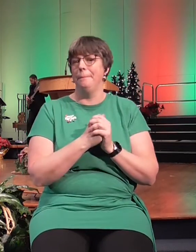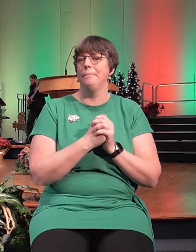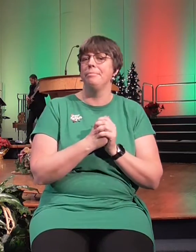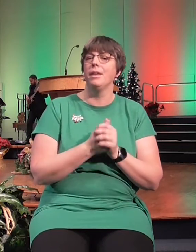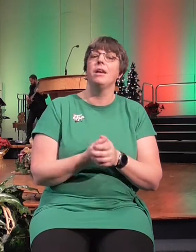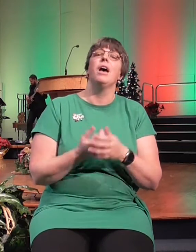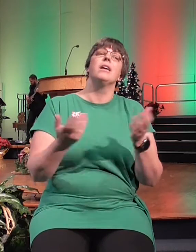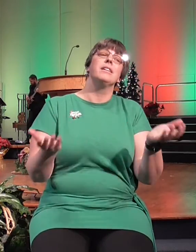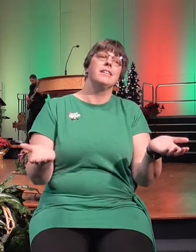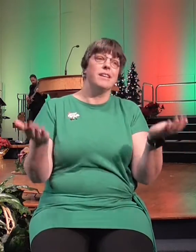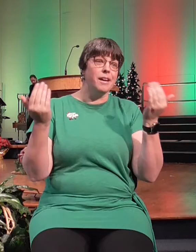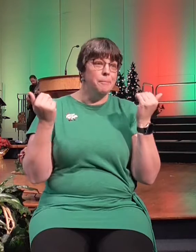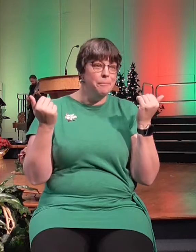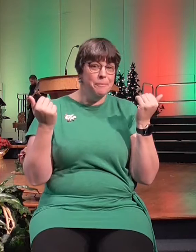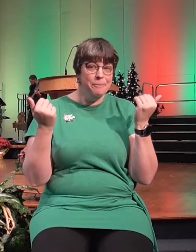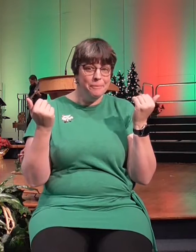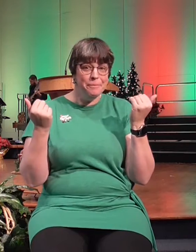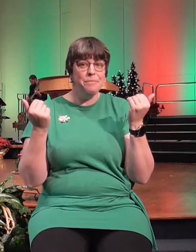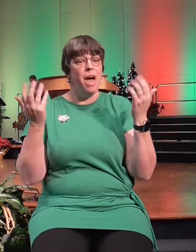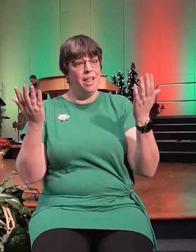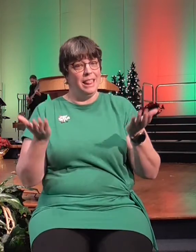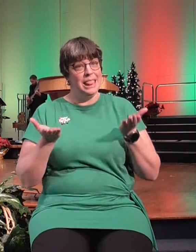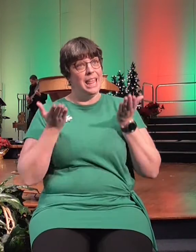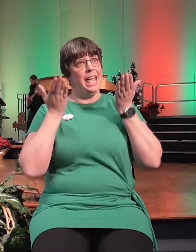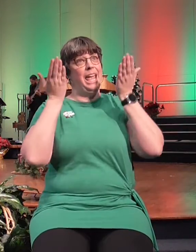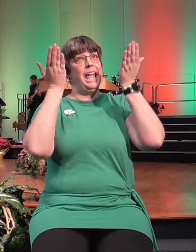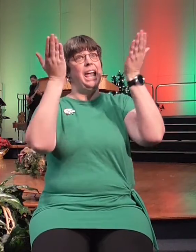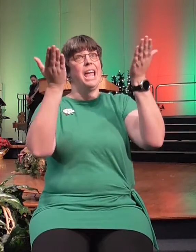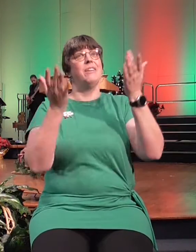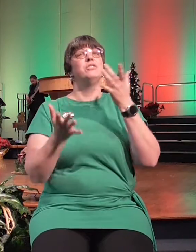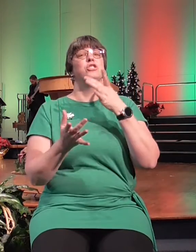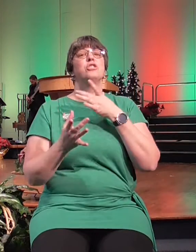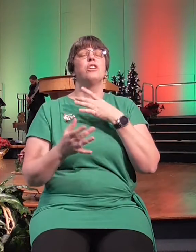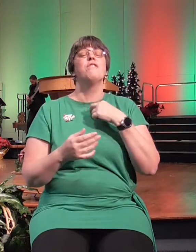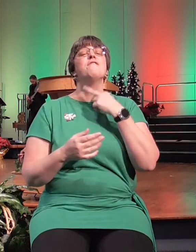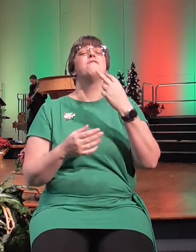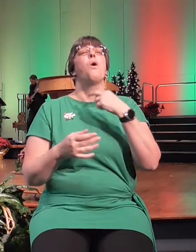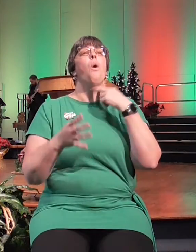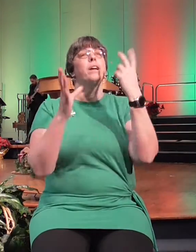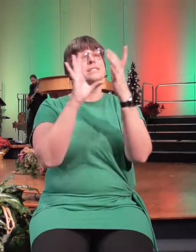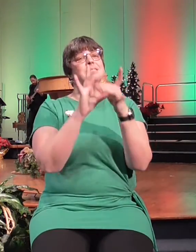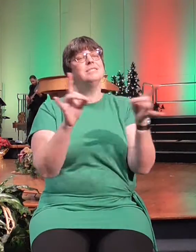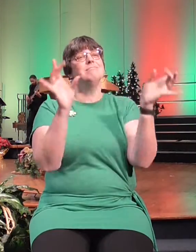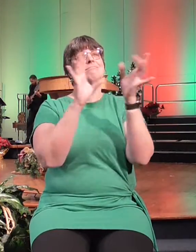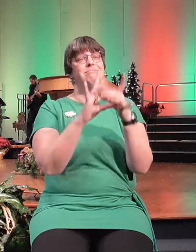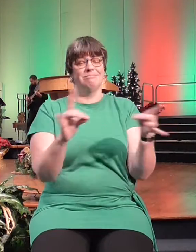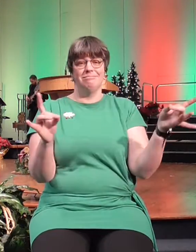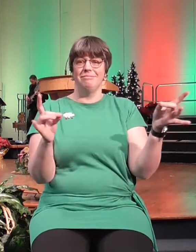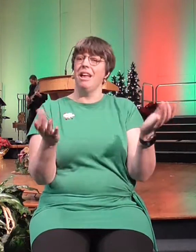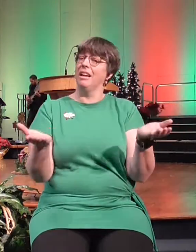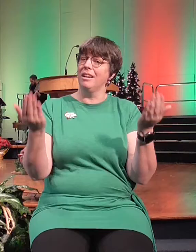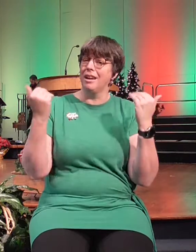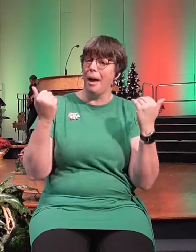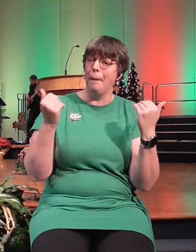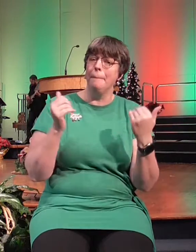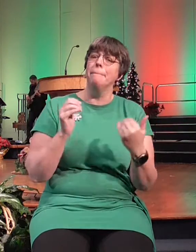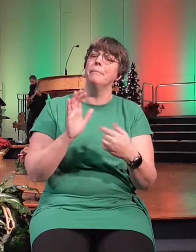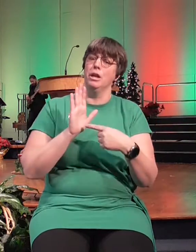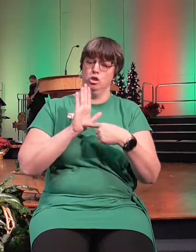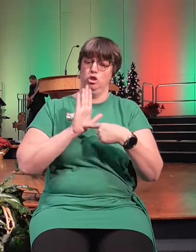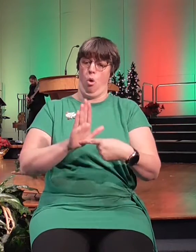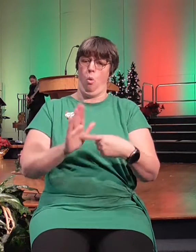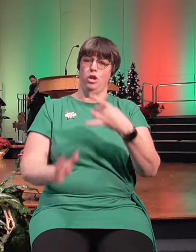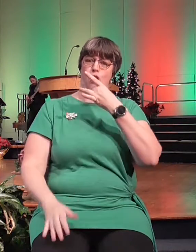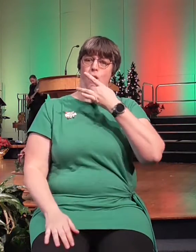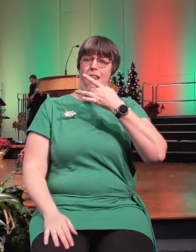come, come. Lift your voice. Come, shine your